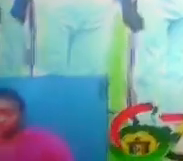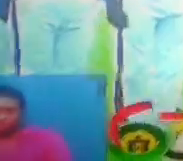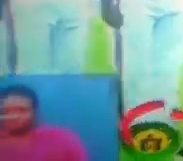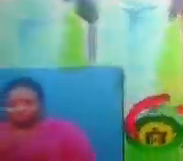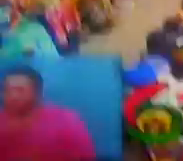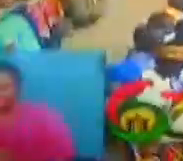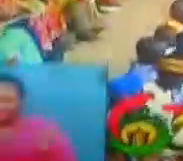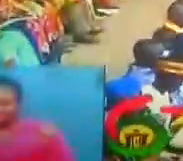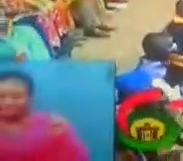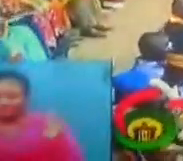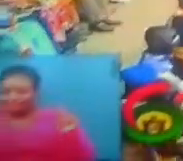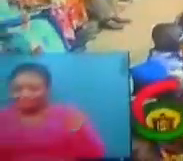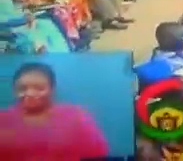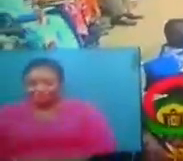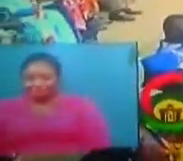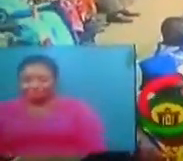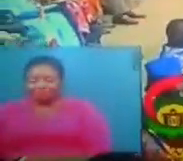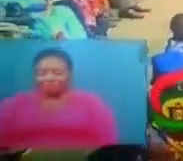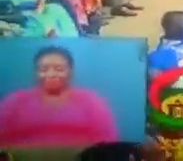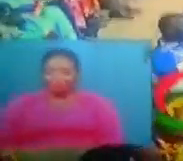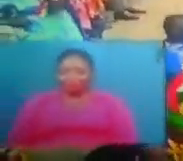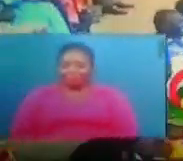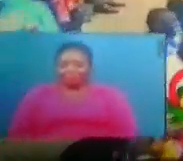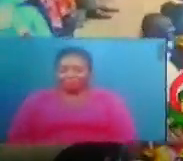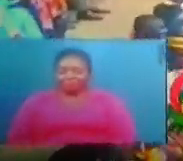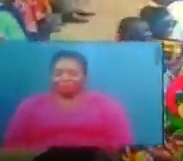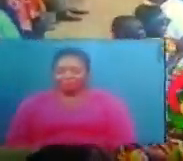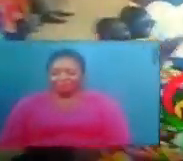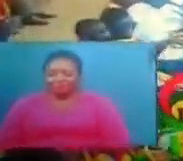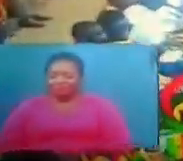I feel this on his behalf, really. That was